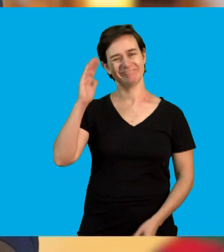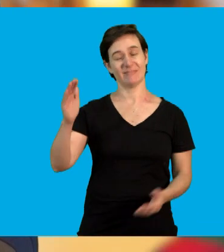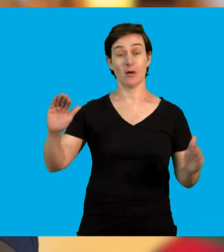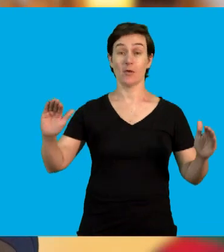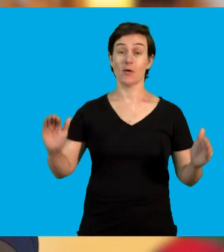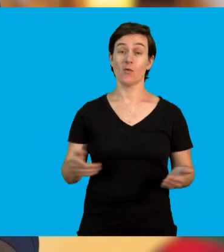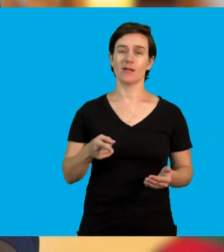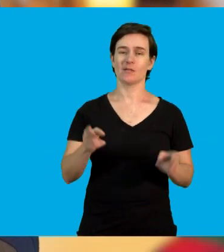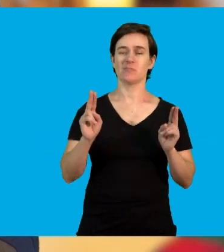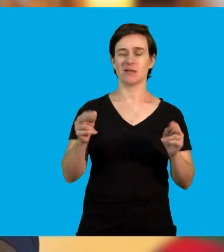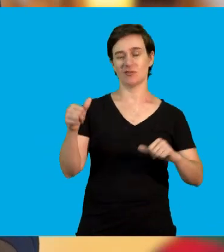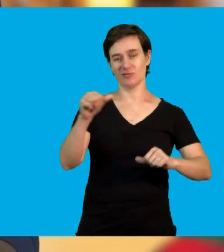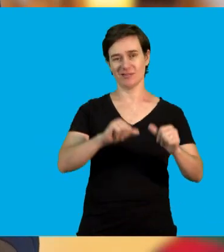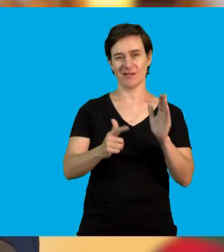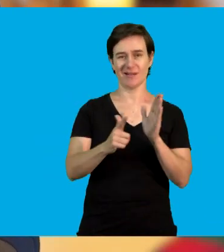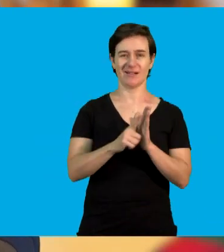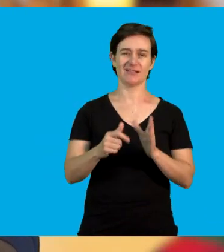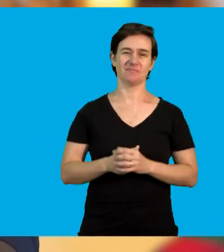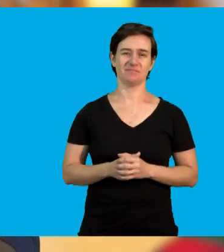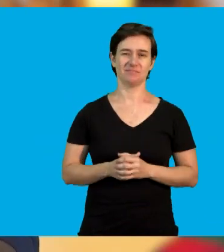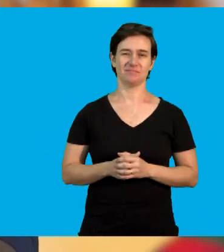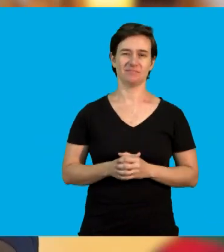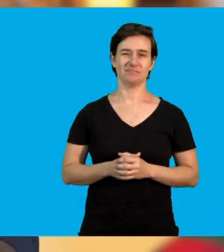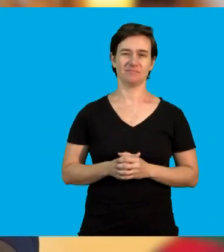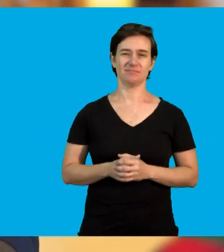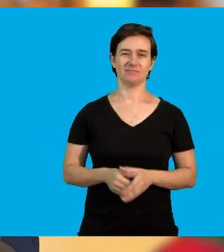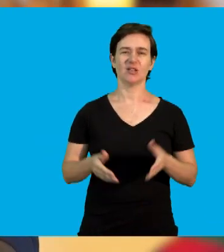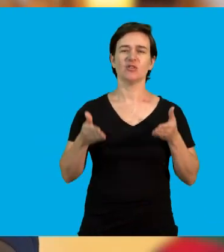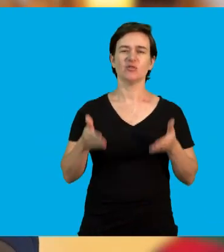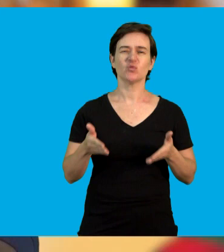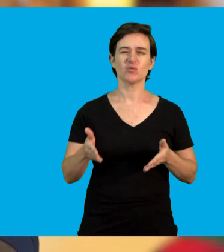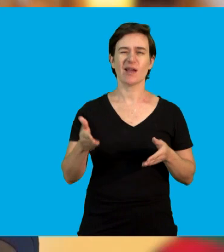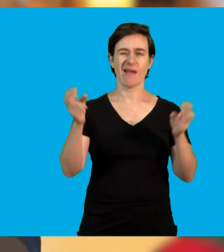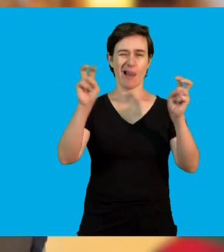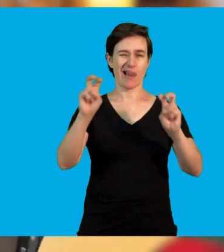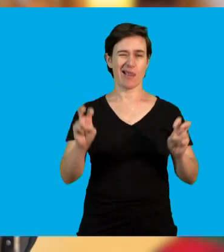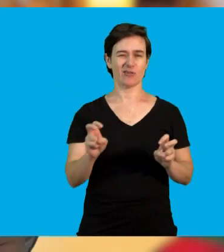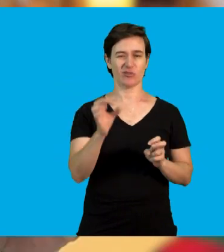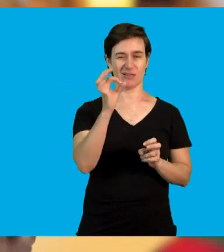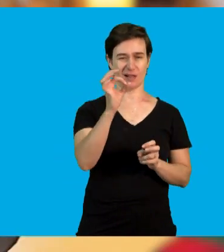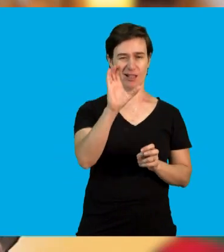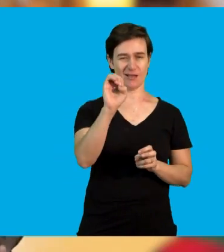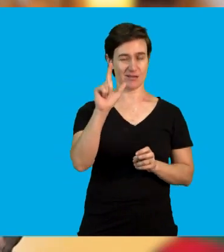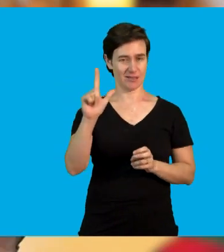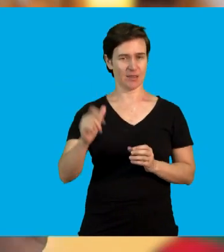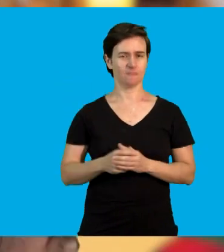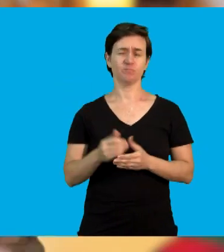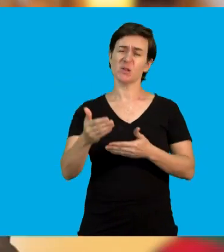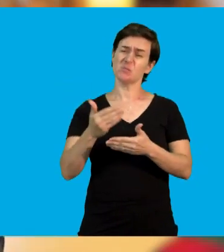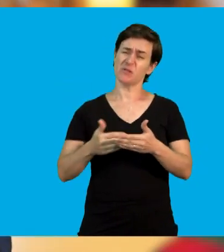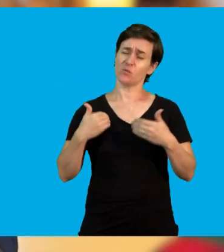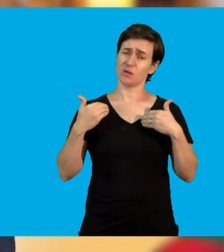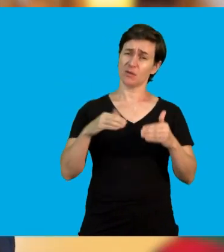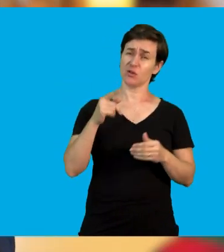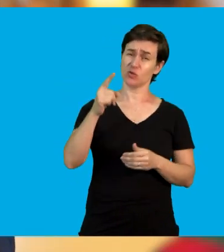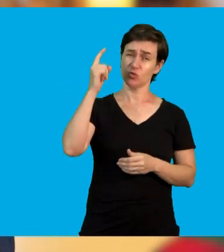Hello learners and welcome to your natural sciences lesson. So today we're going to be discussing electric cells. But first, before we start,